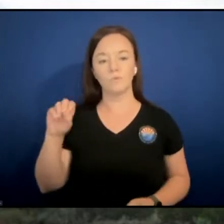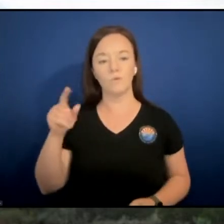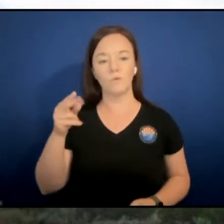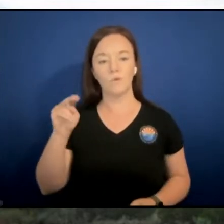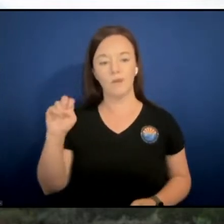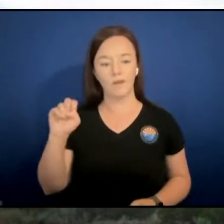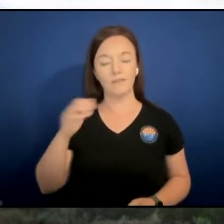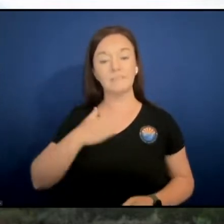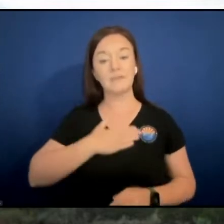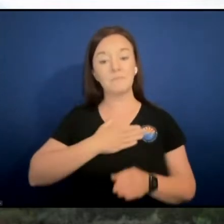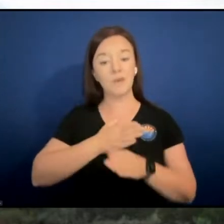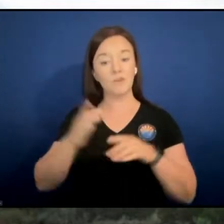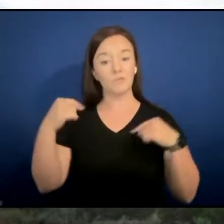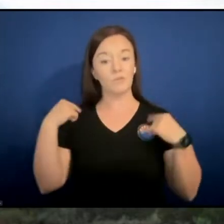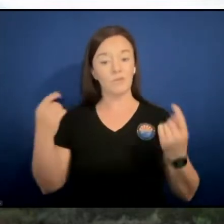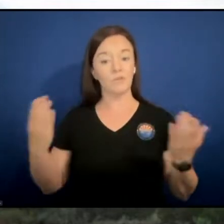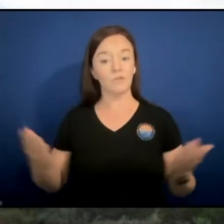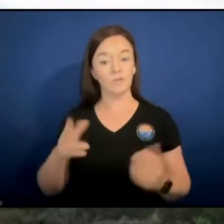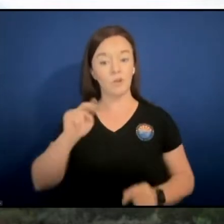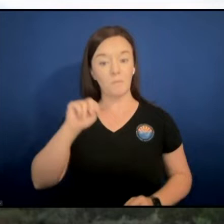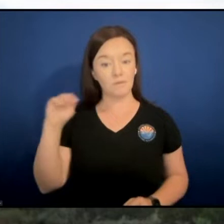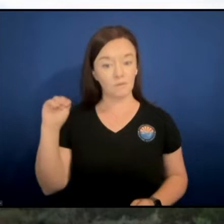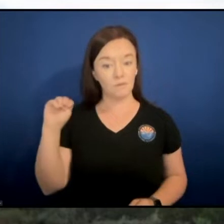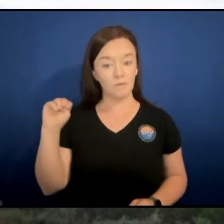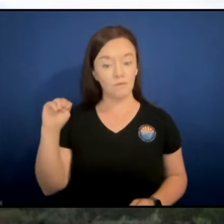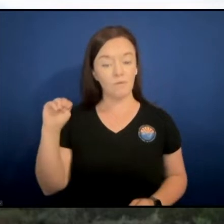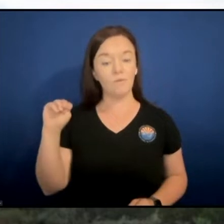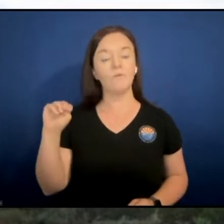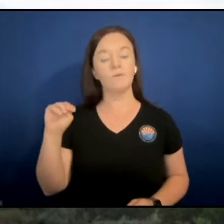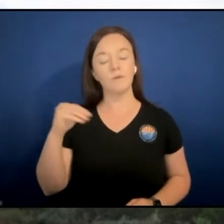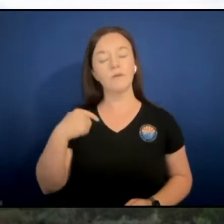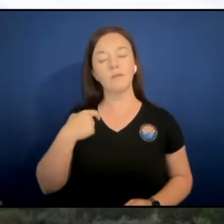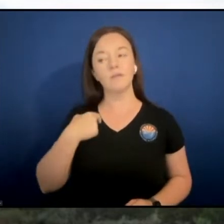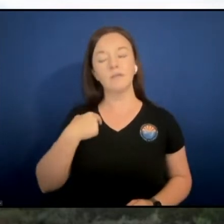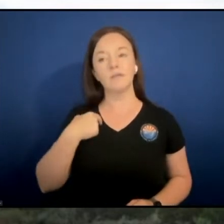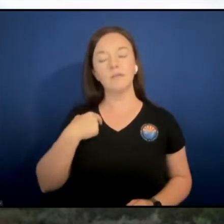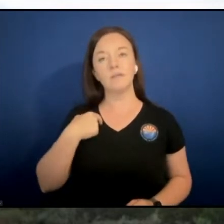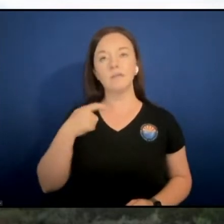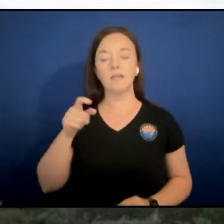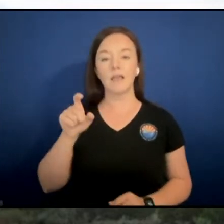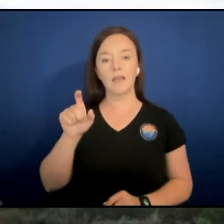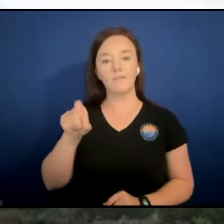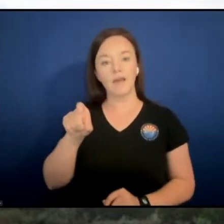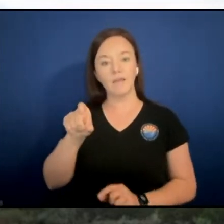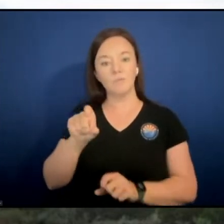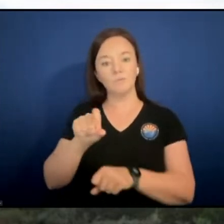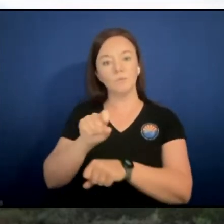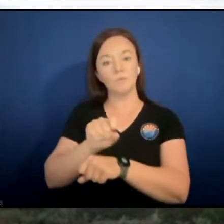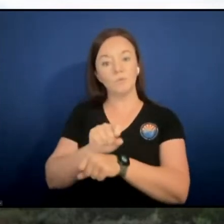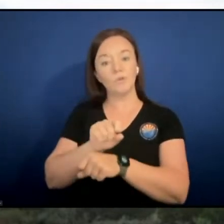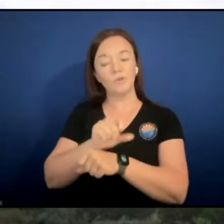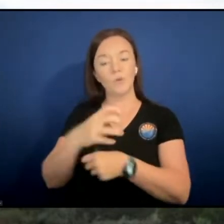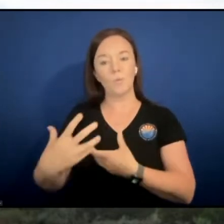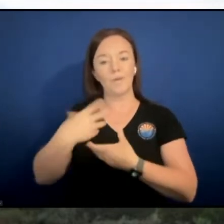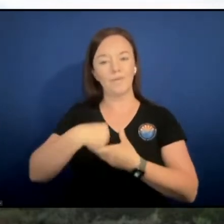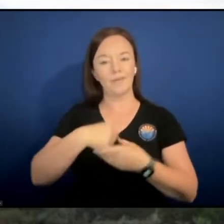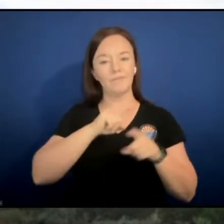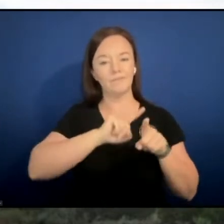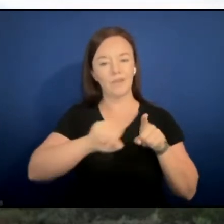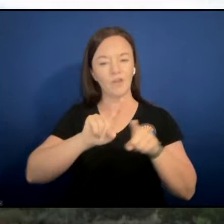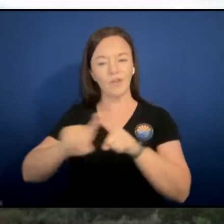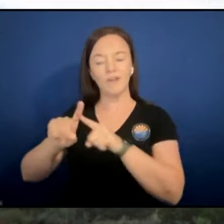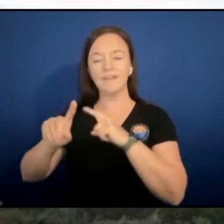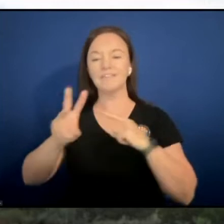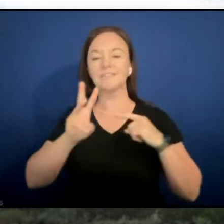in New Mexico, I've had to work within various watersheds,